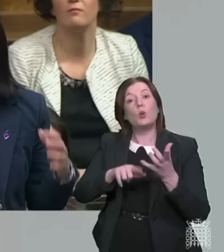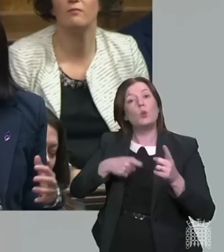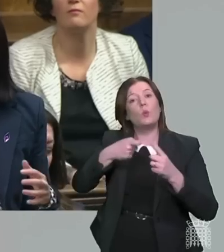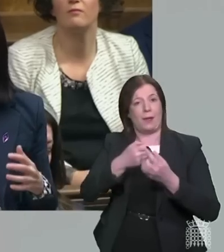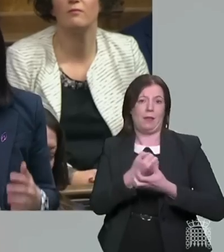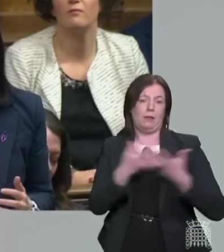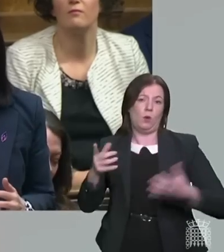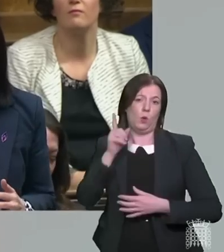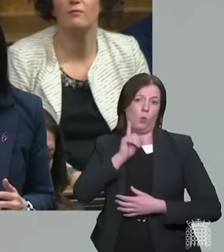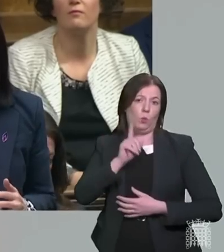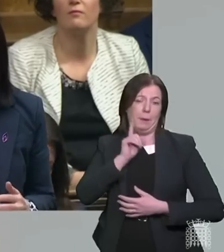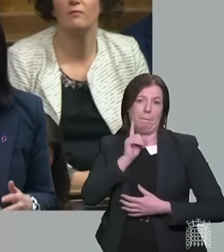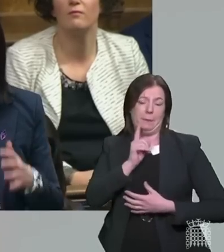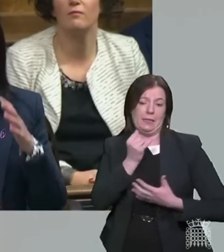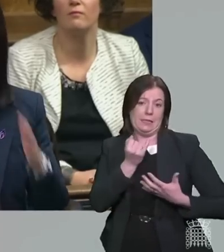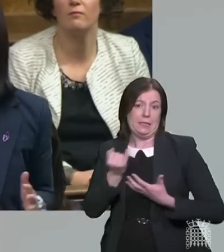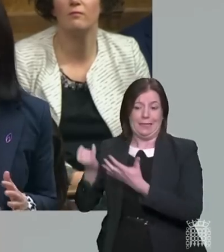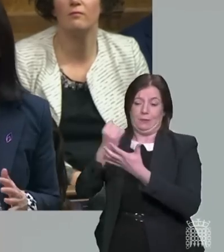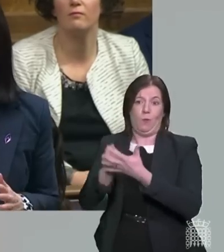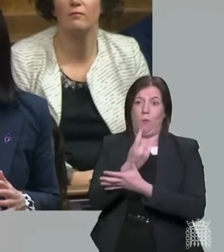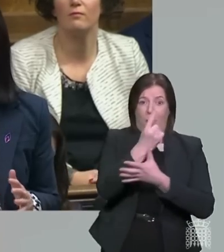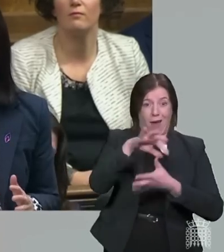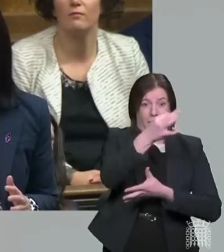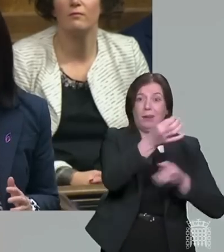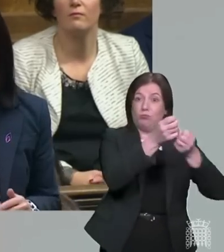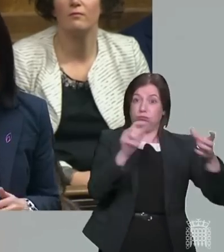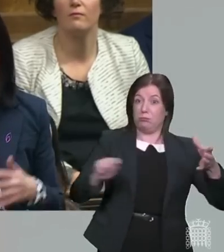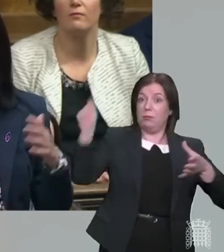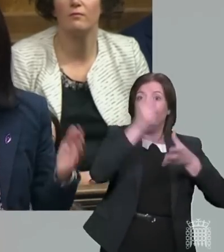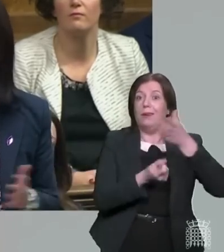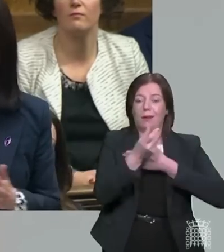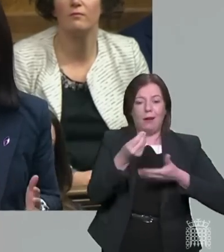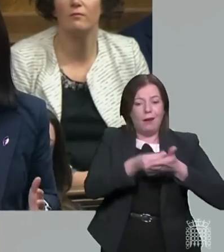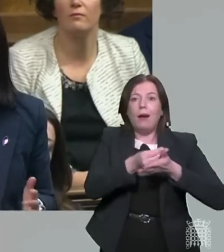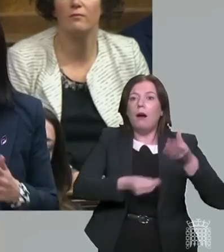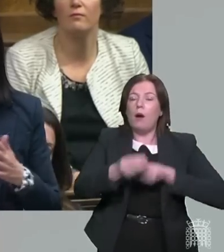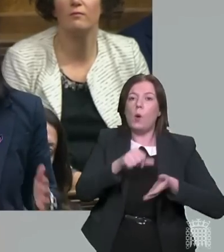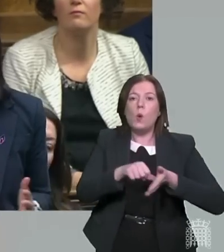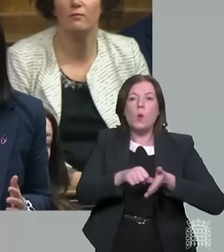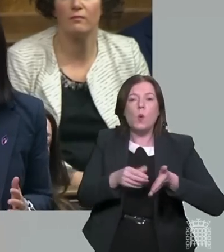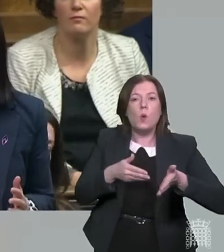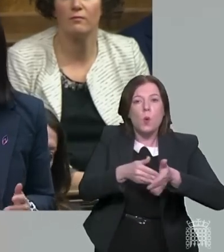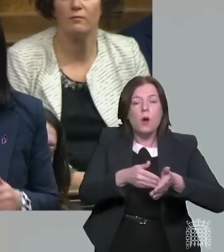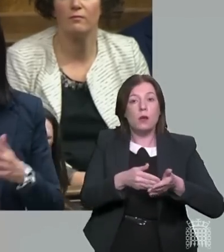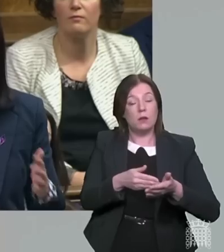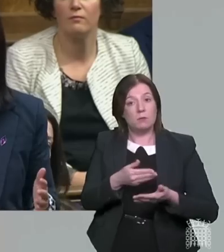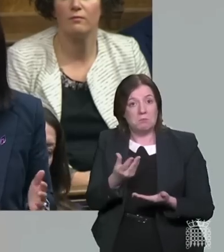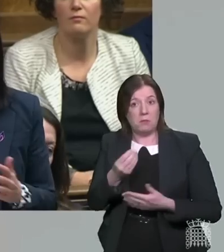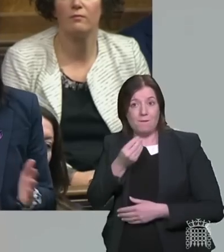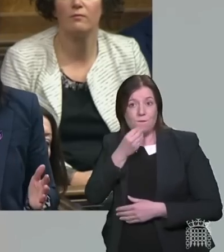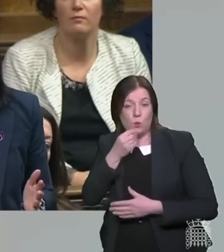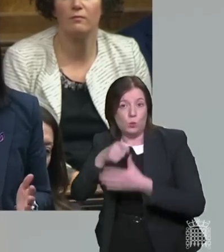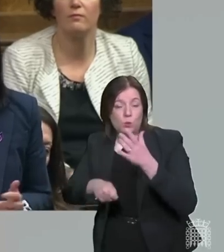have experienced economic abuse. This is not just about money, but the restricting of access to other resources like